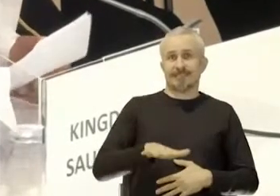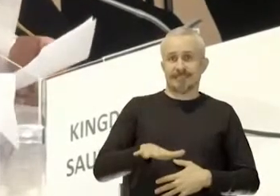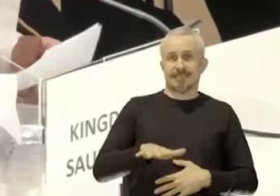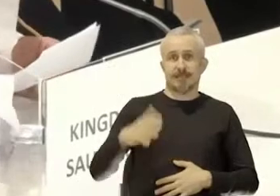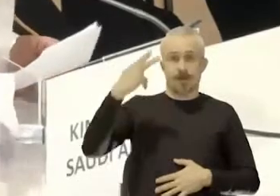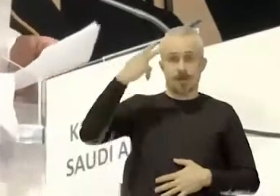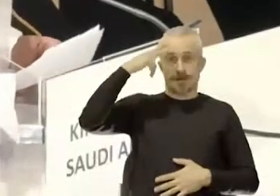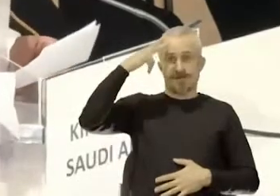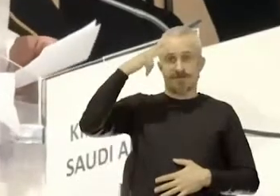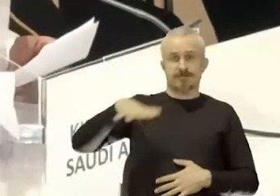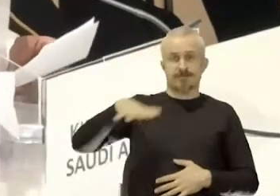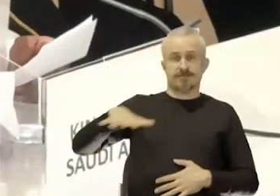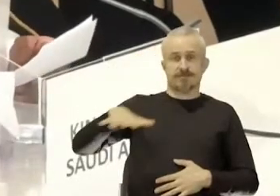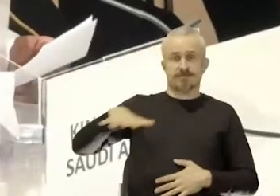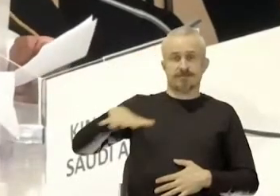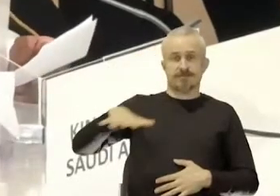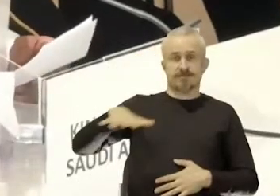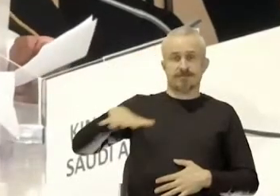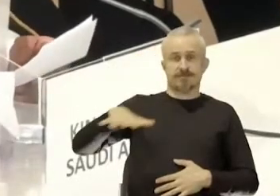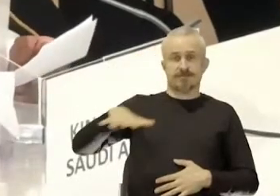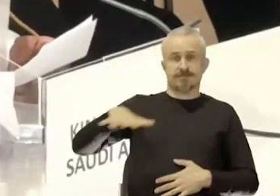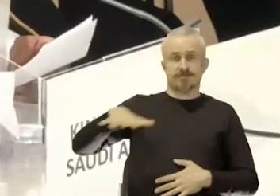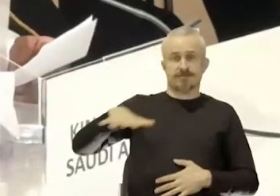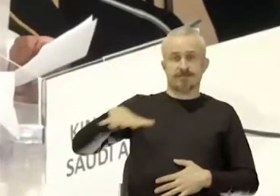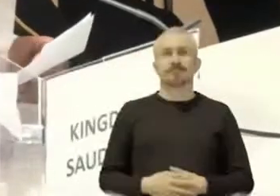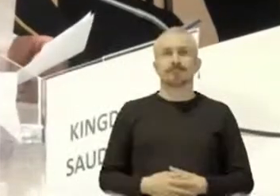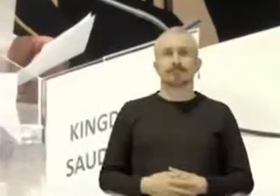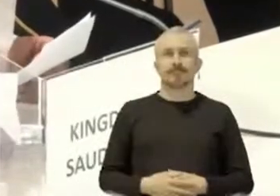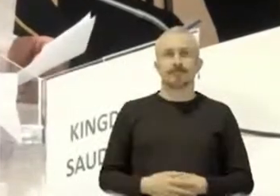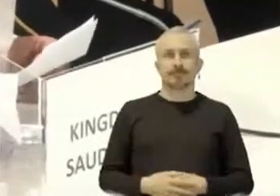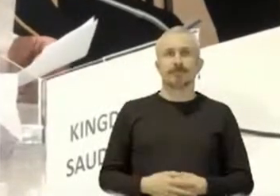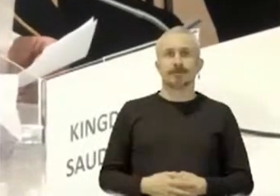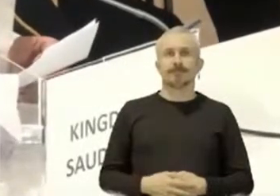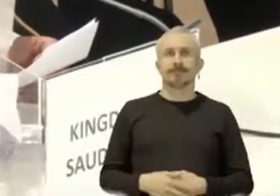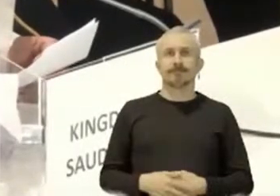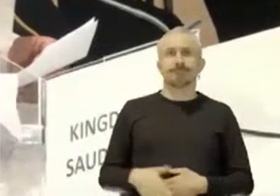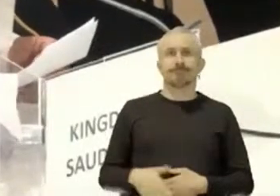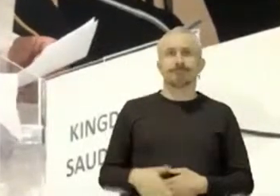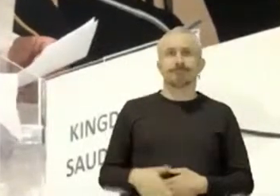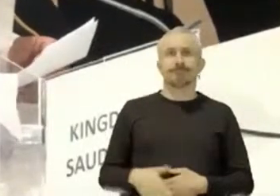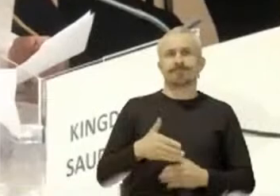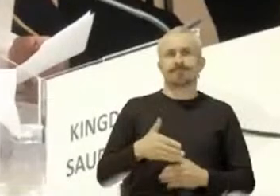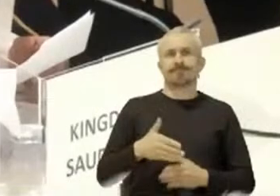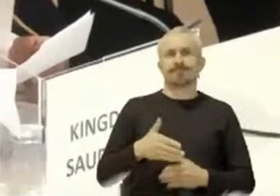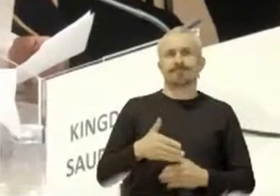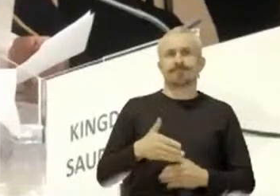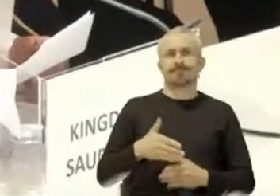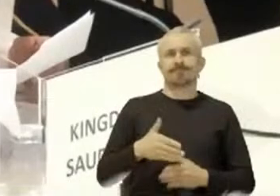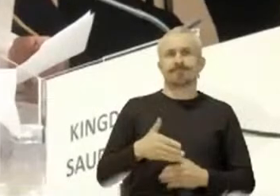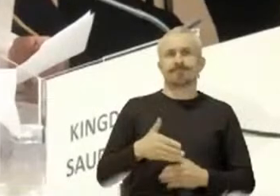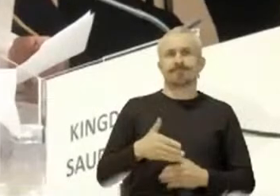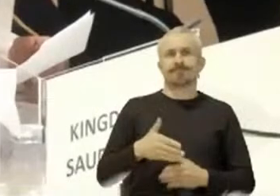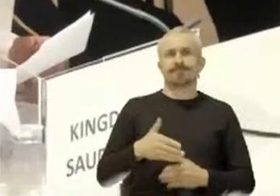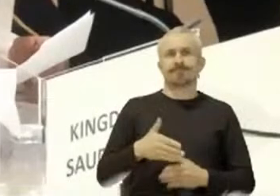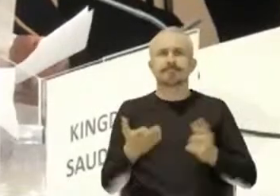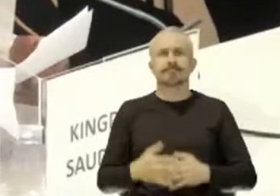Moreover, the Kingdom of Saudi Arabia is working on an international plan.